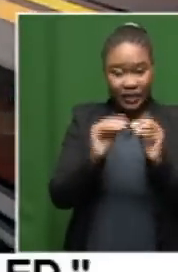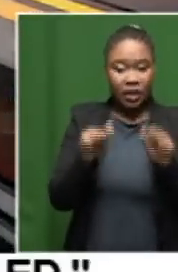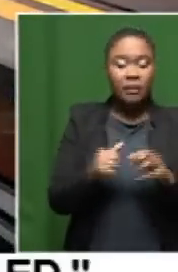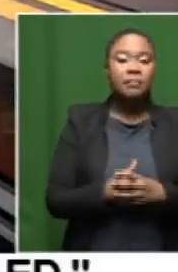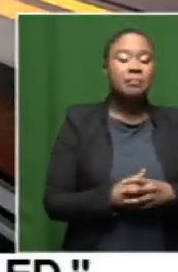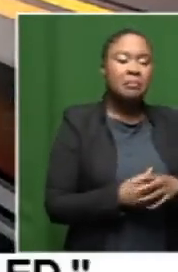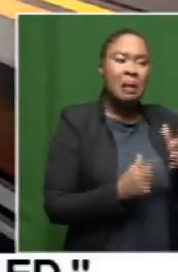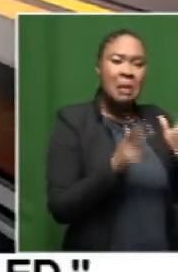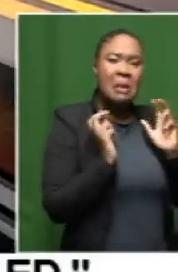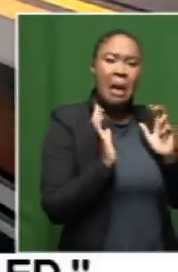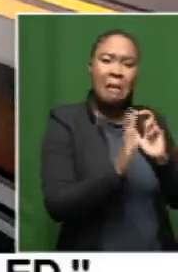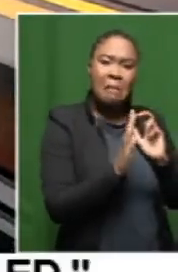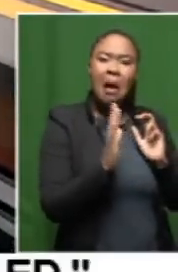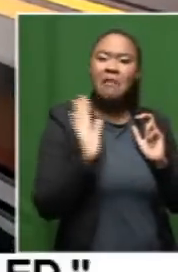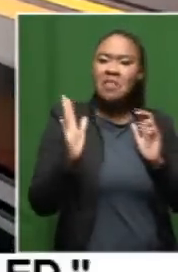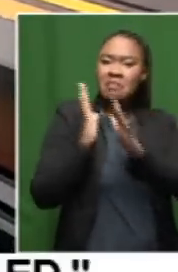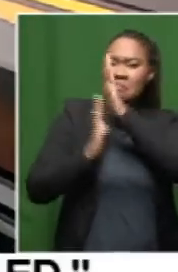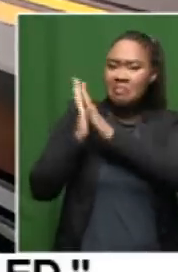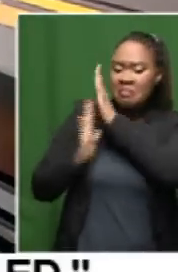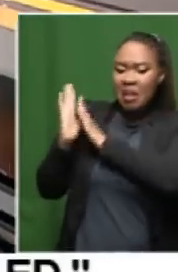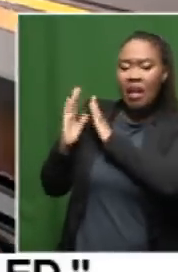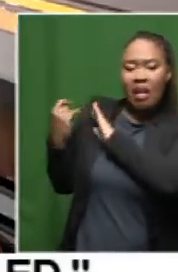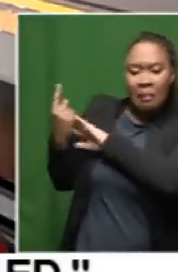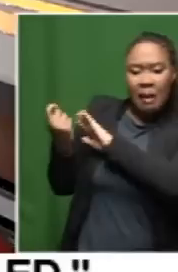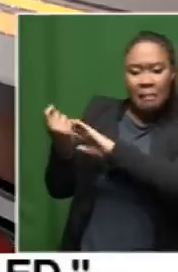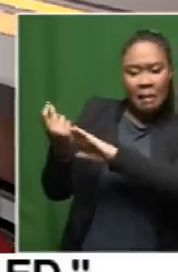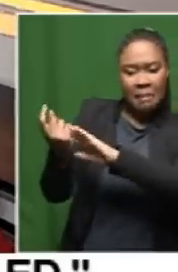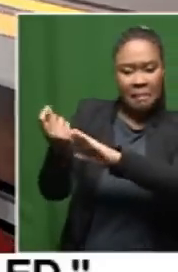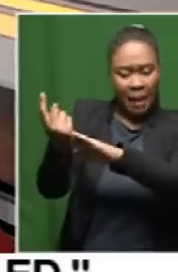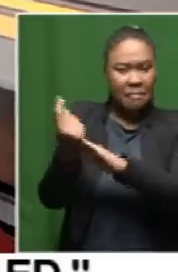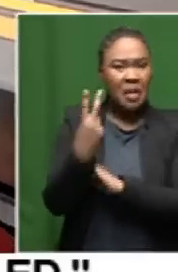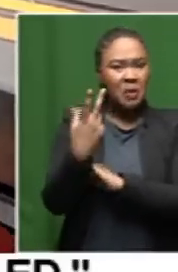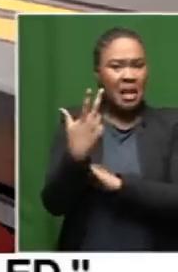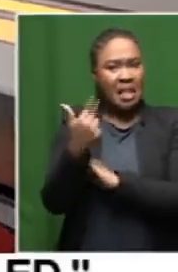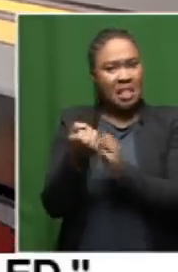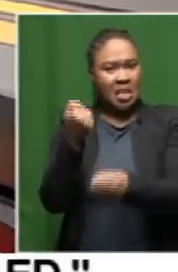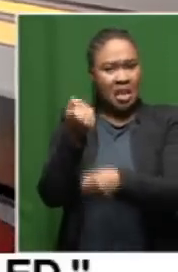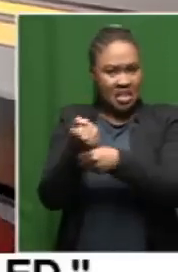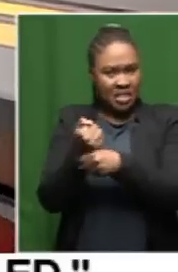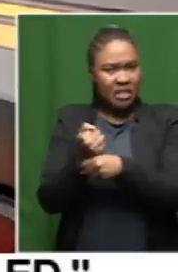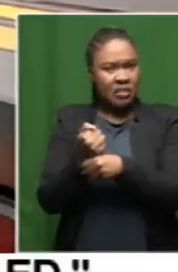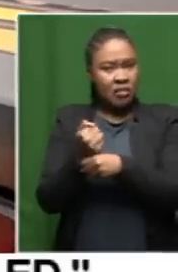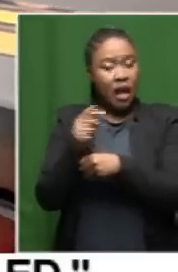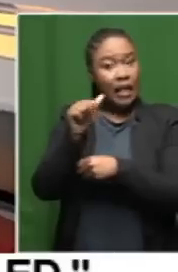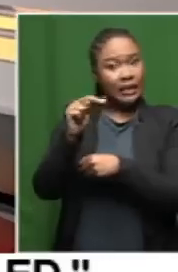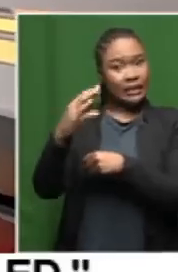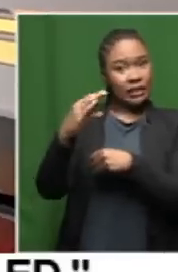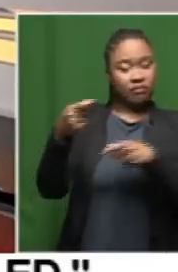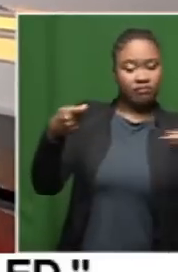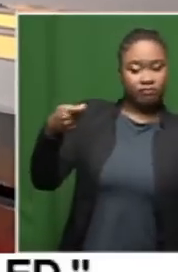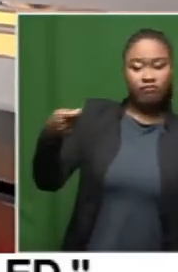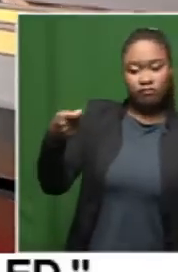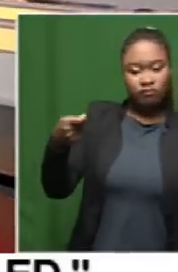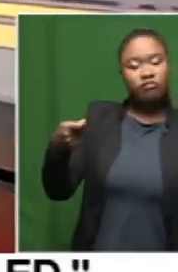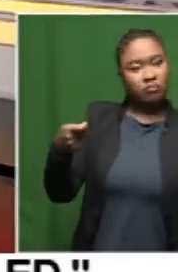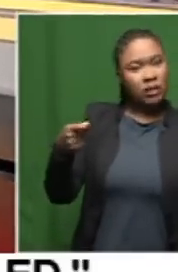you're saying, and you speak through the history of the SACP, and now we talk to 28 years of the government being in power, and you talk about a lot